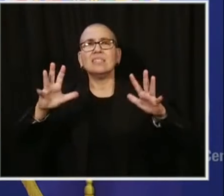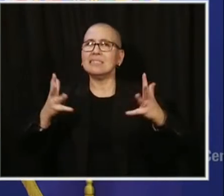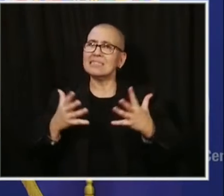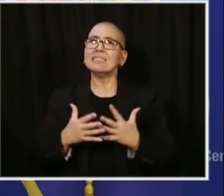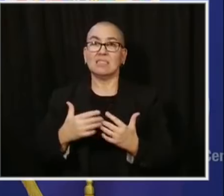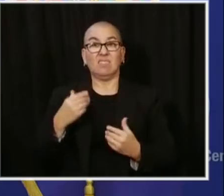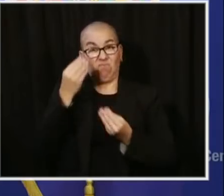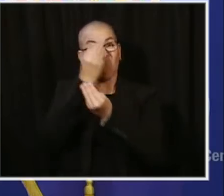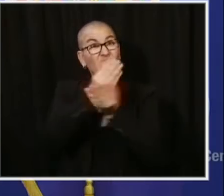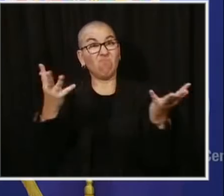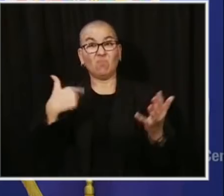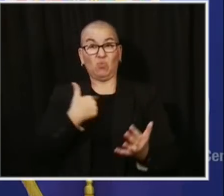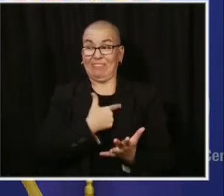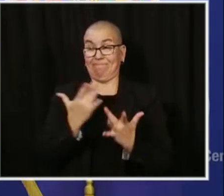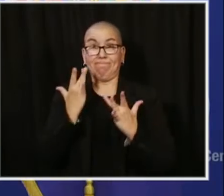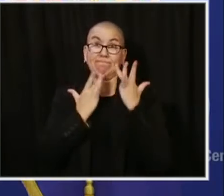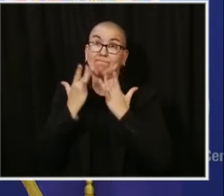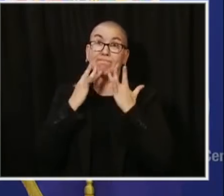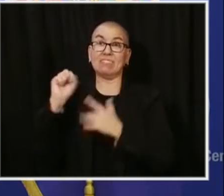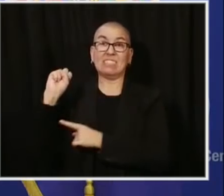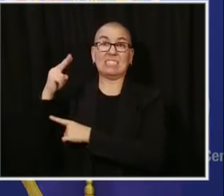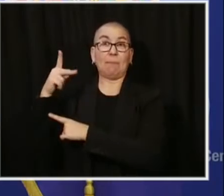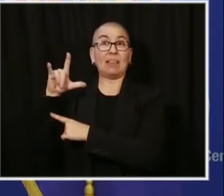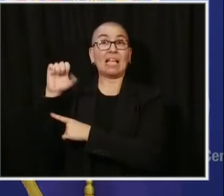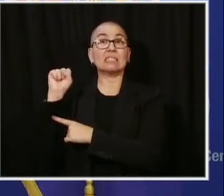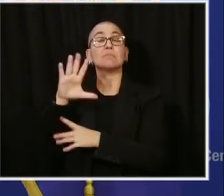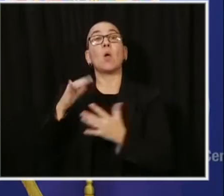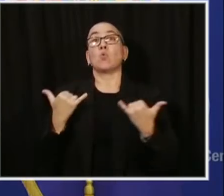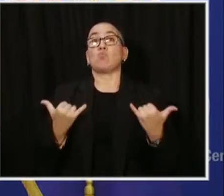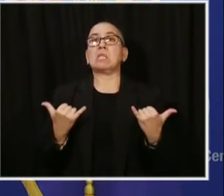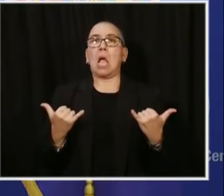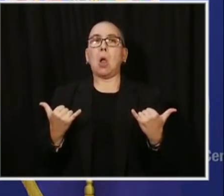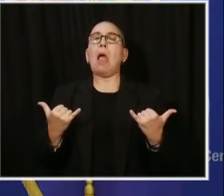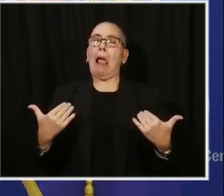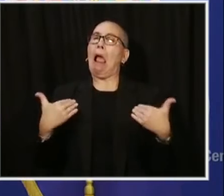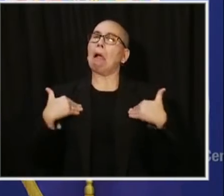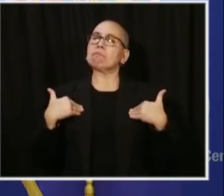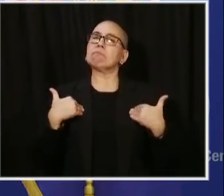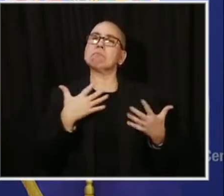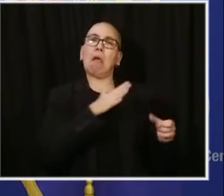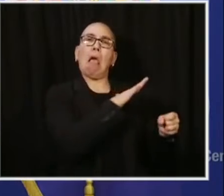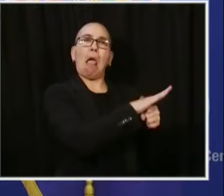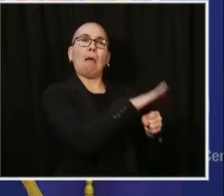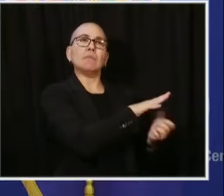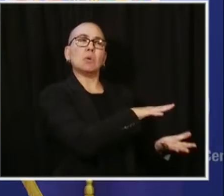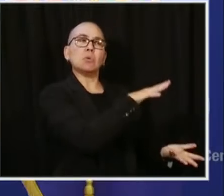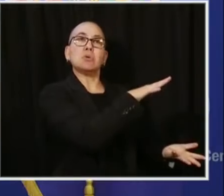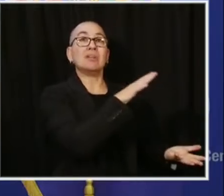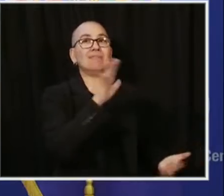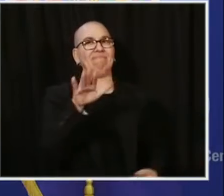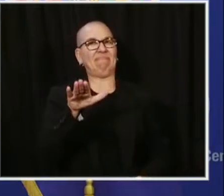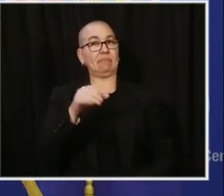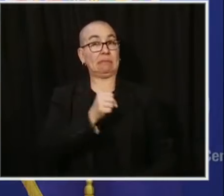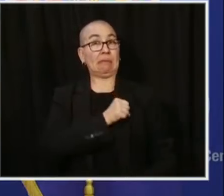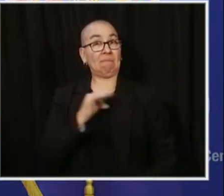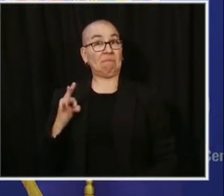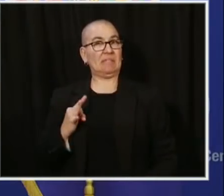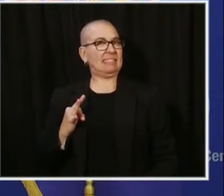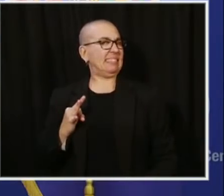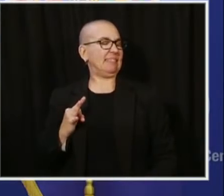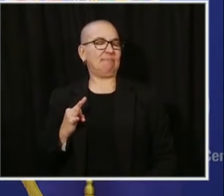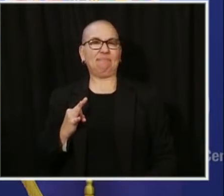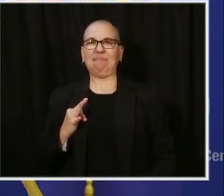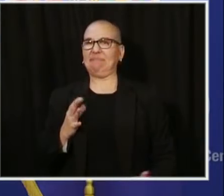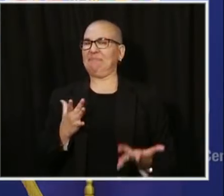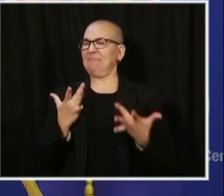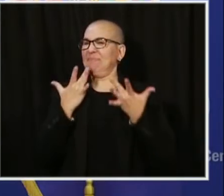but now our primary limitation is around staffing. And that's because while we have extensive measures in place to prevent